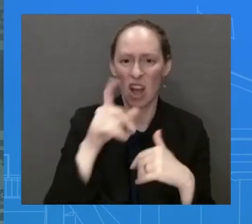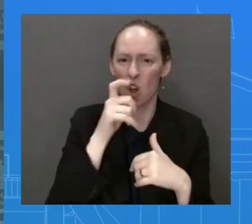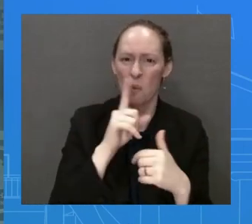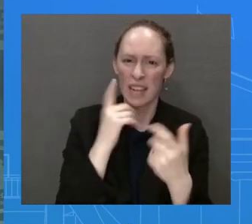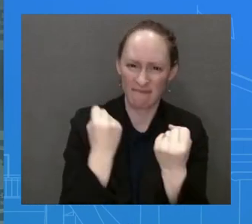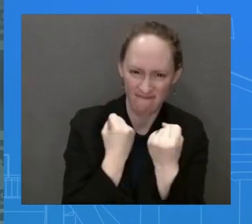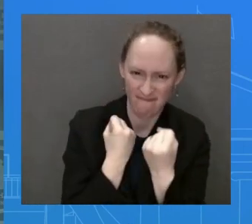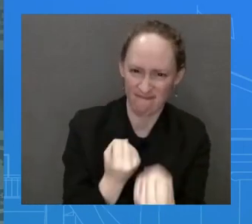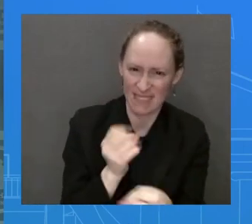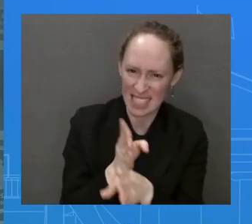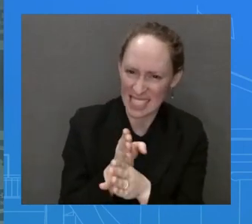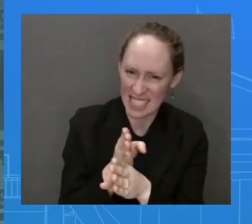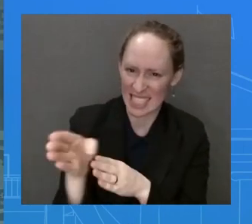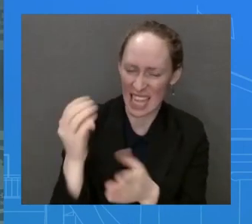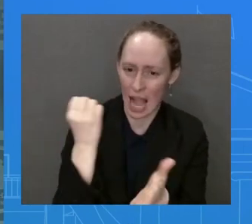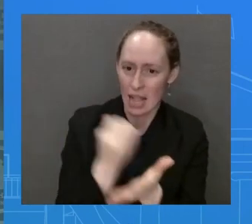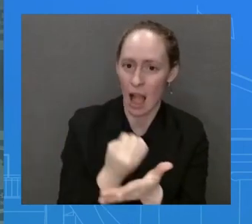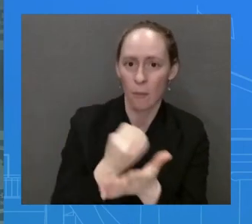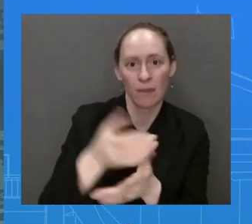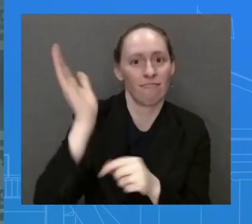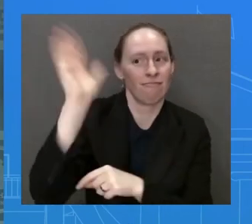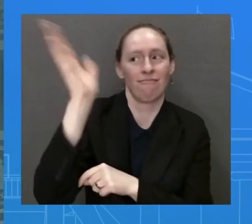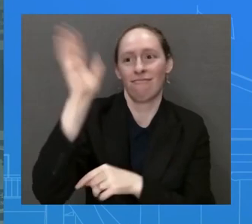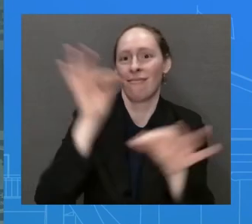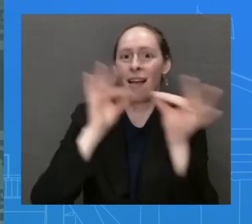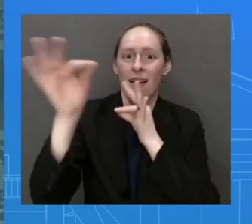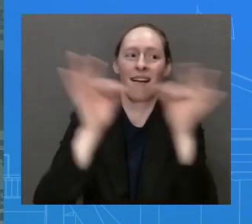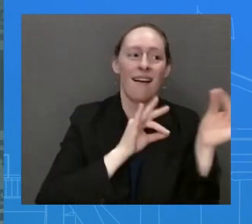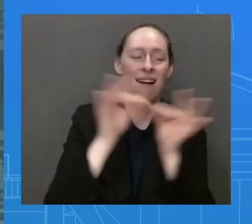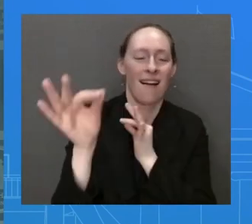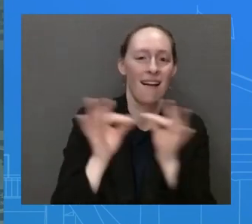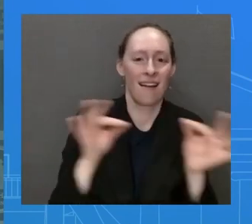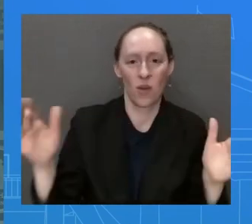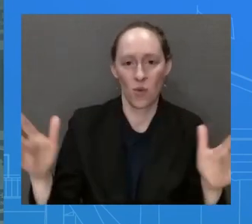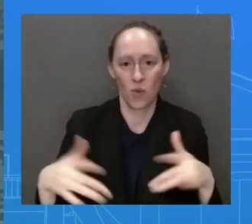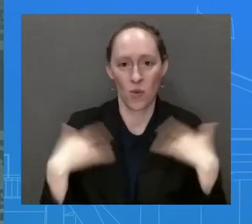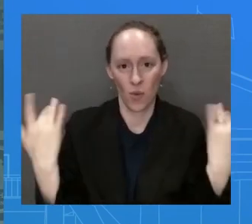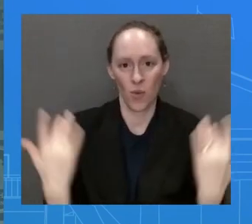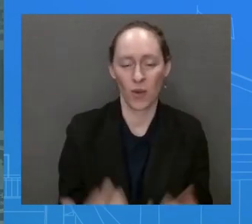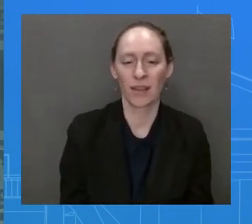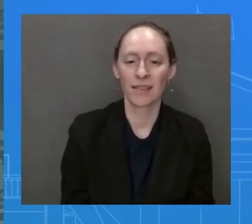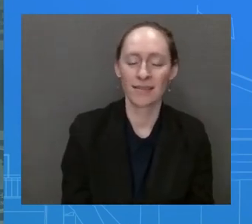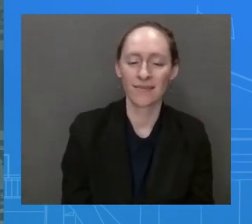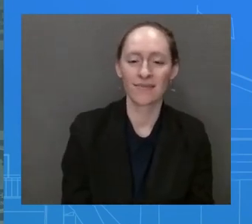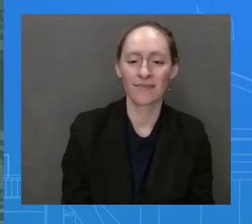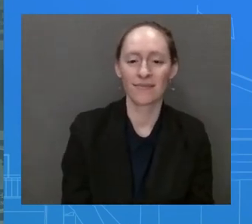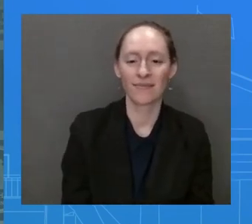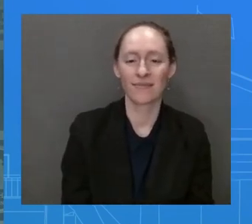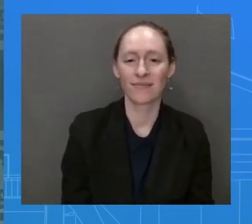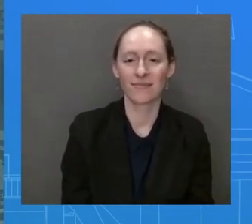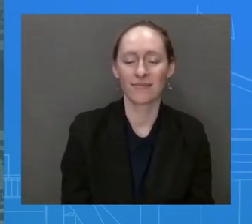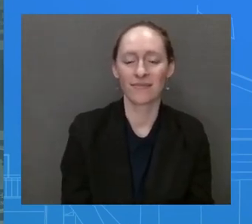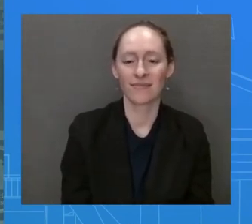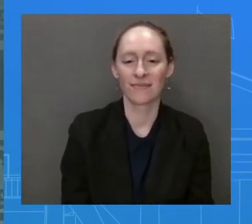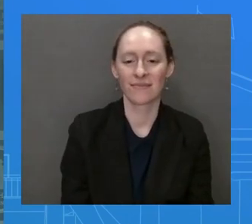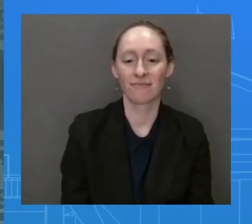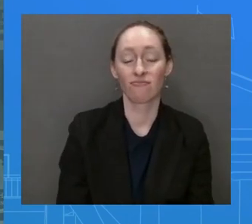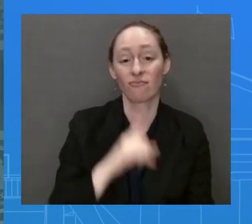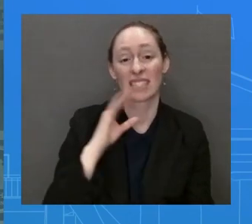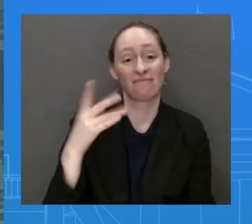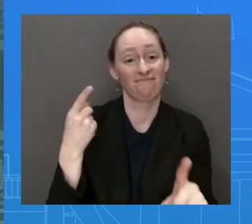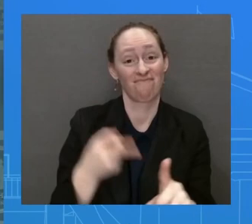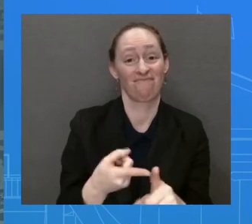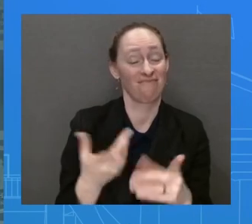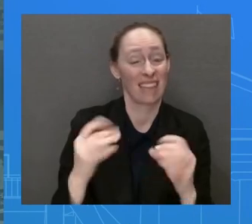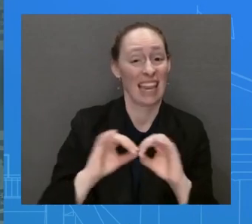president's economic plan. Look, it just goes back to the president's economic plan, and we see it as it's